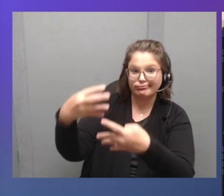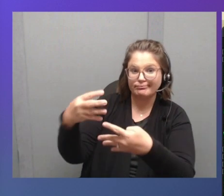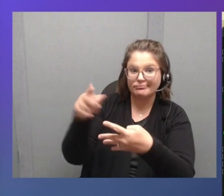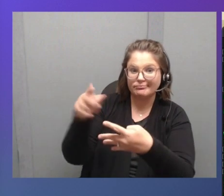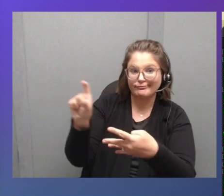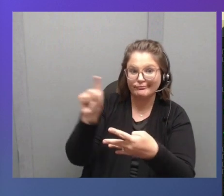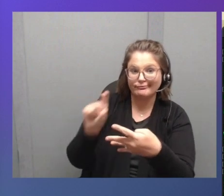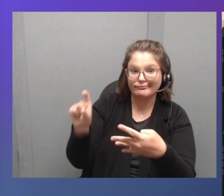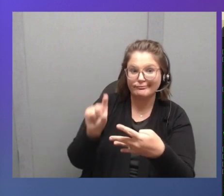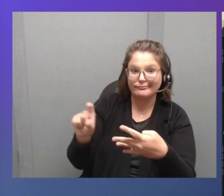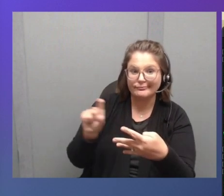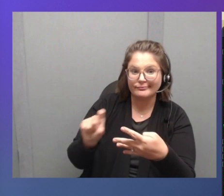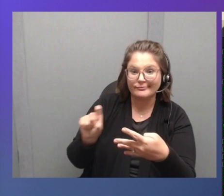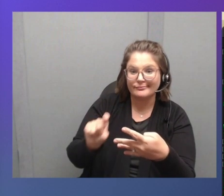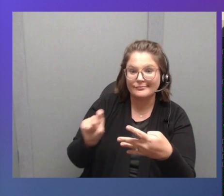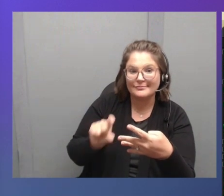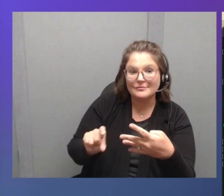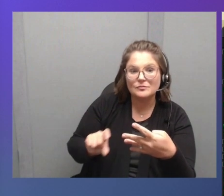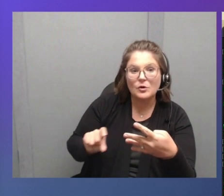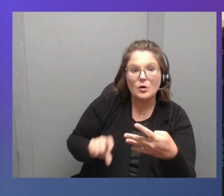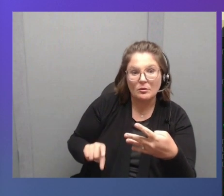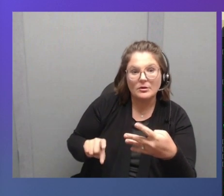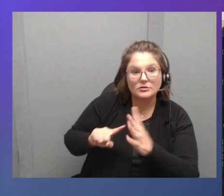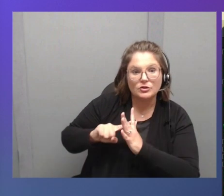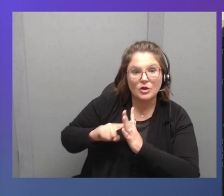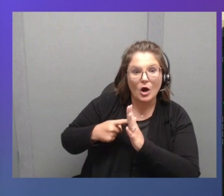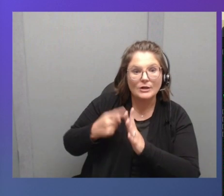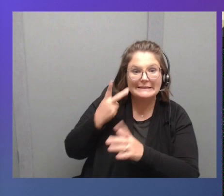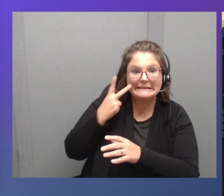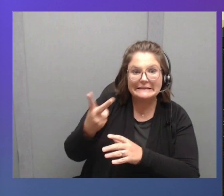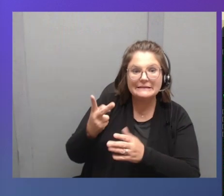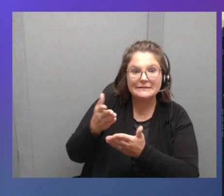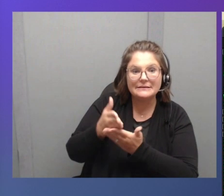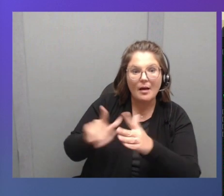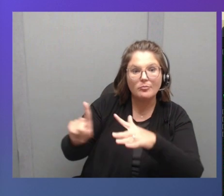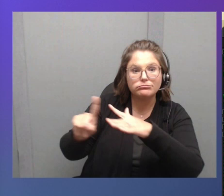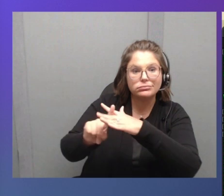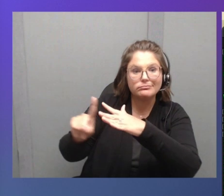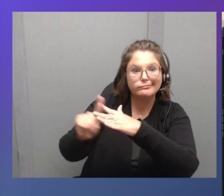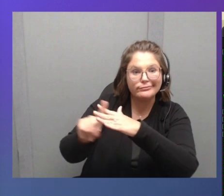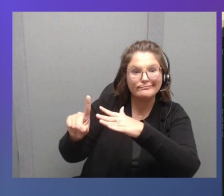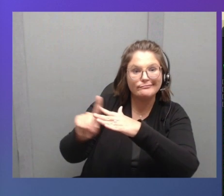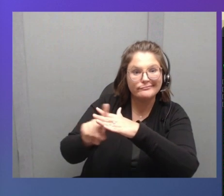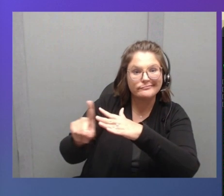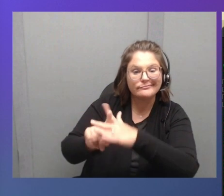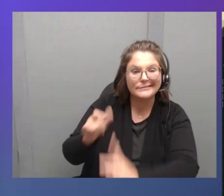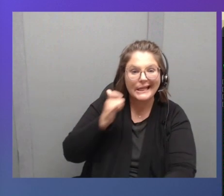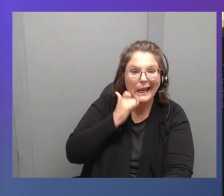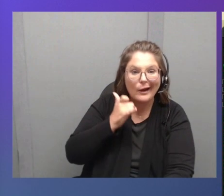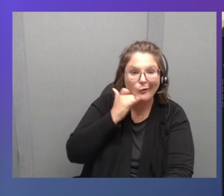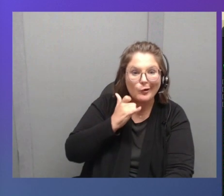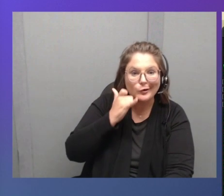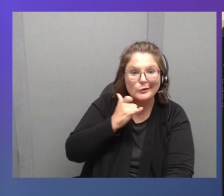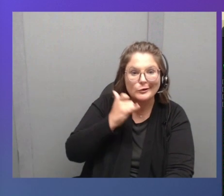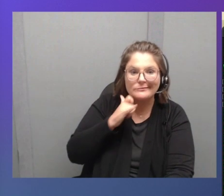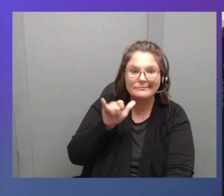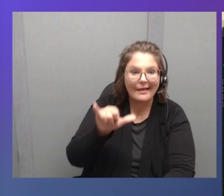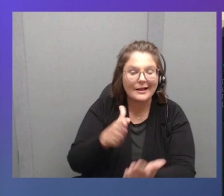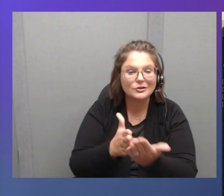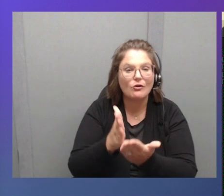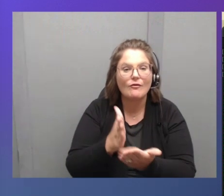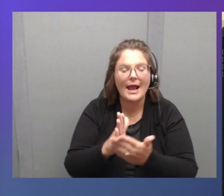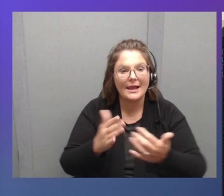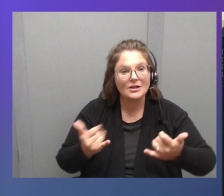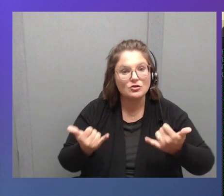see some errors, and that is okay. So what's happening is, at this point in